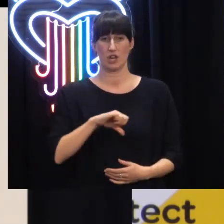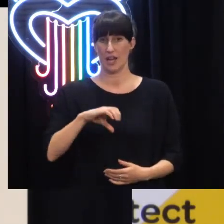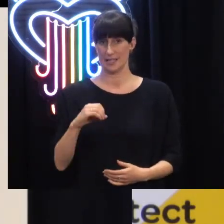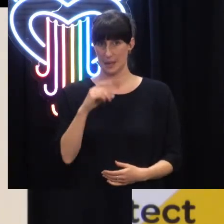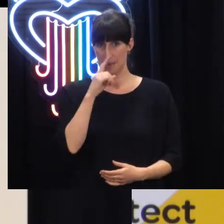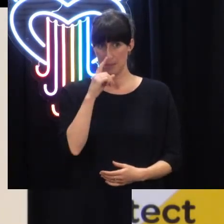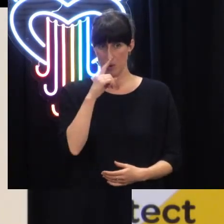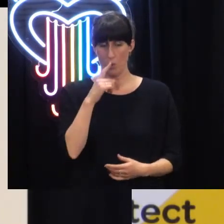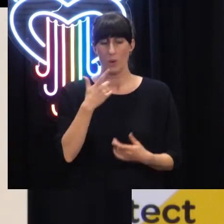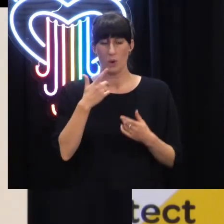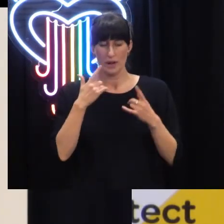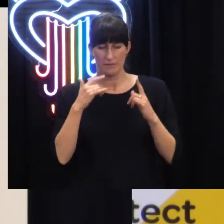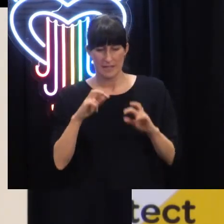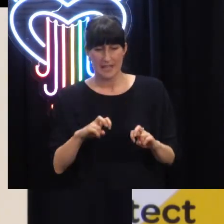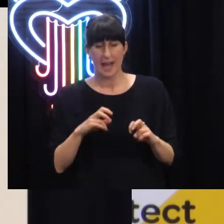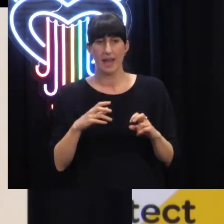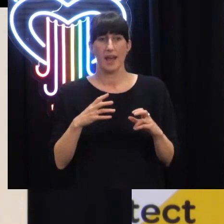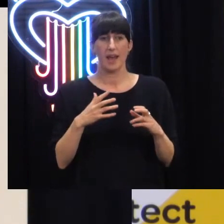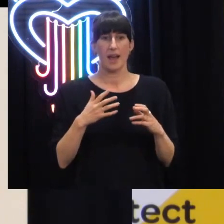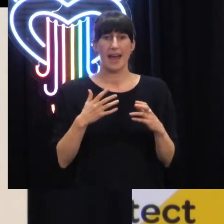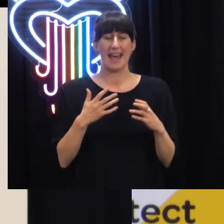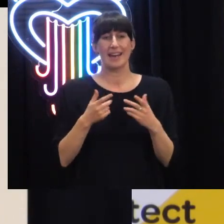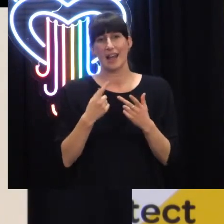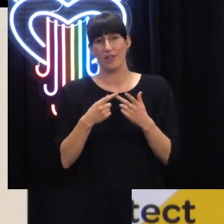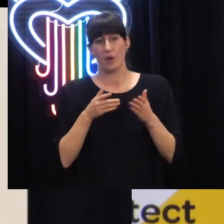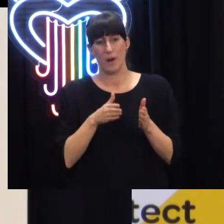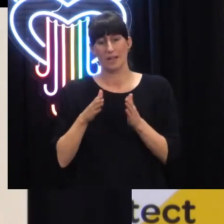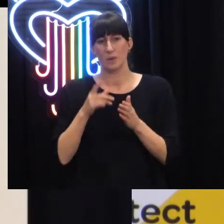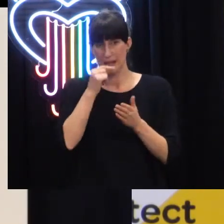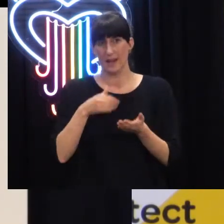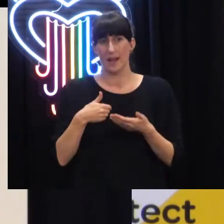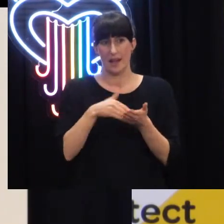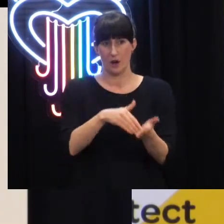right to be in New Zealand, and the other assistance we might be able to provide.